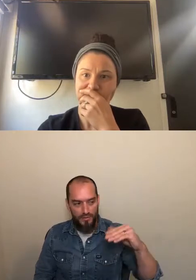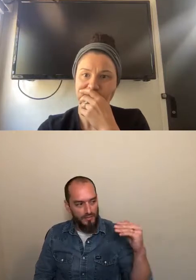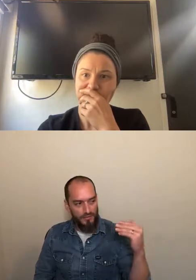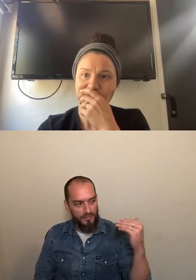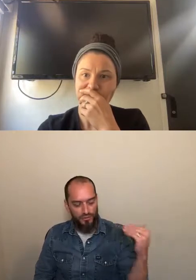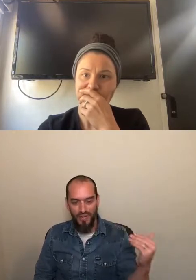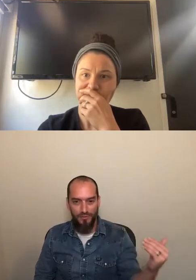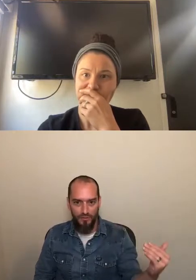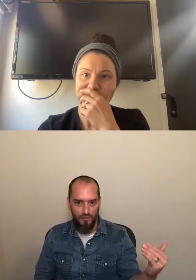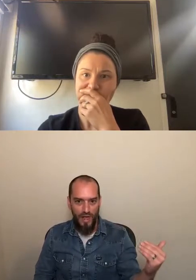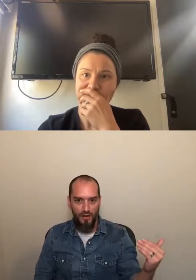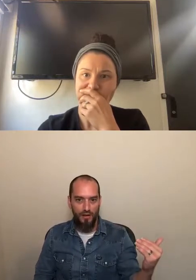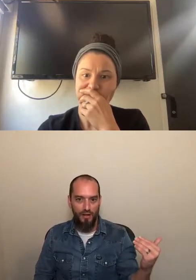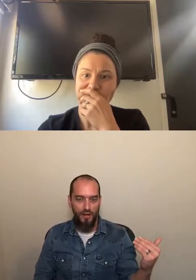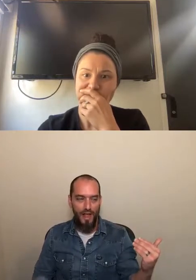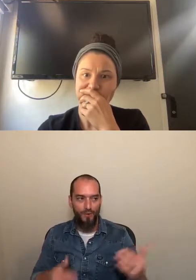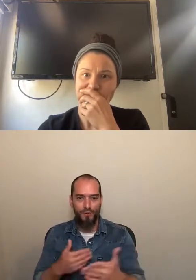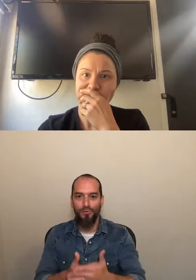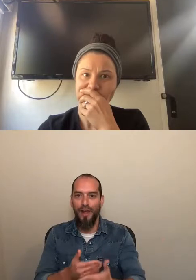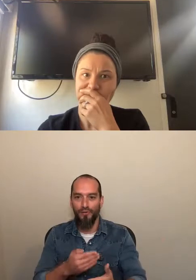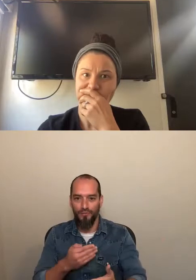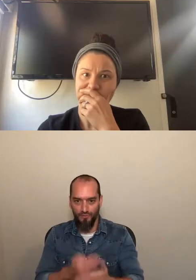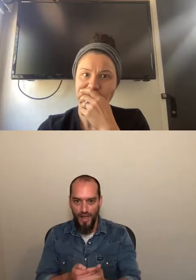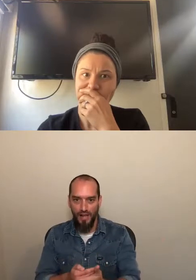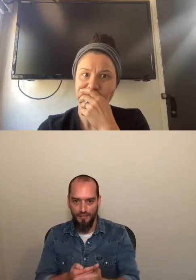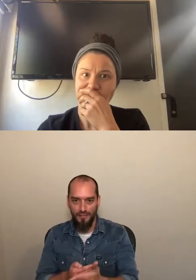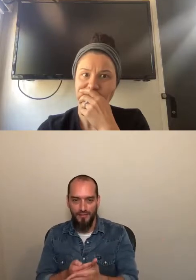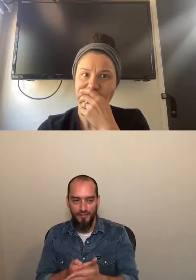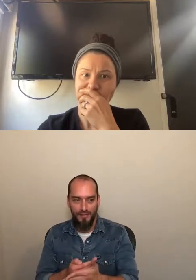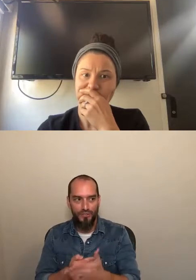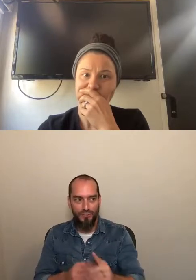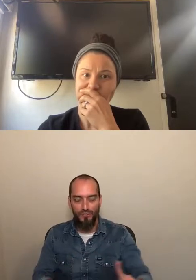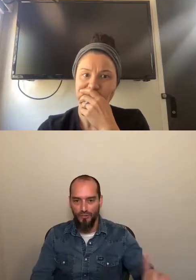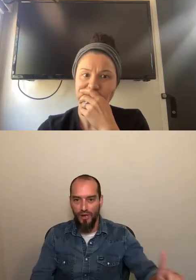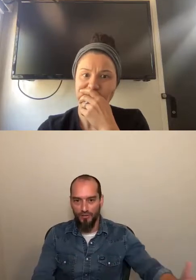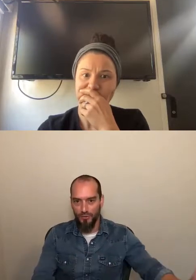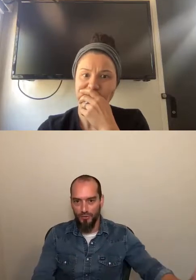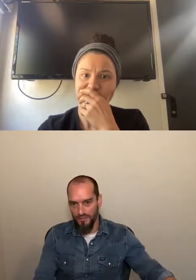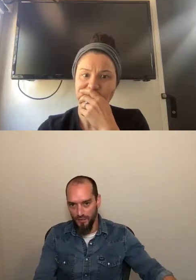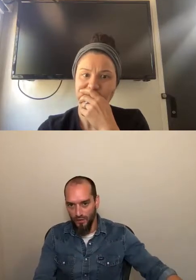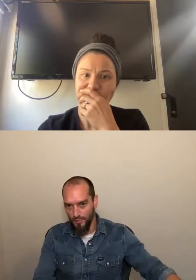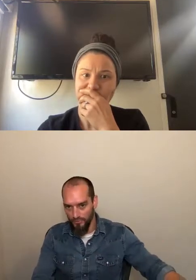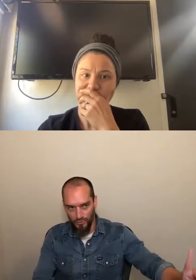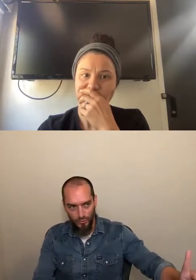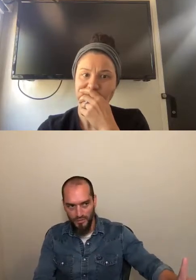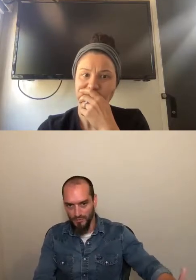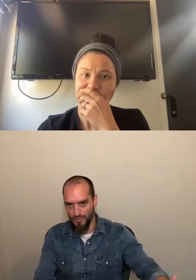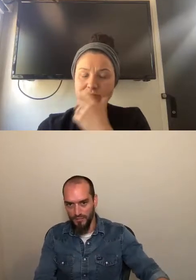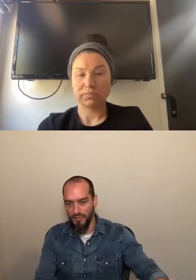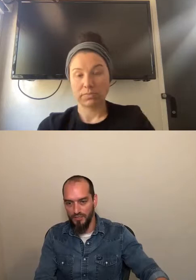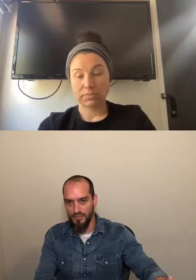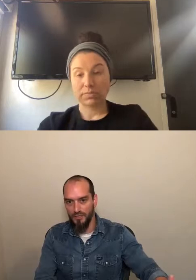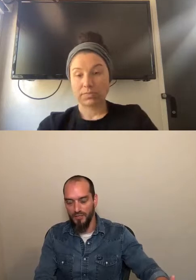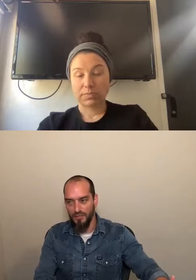And I'm thinking to myself, shame on you. How are you proud of the fact that you still don't know how to assess a home after 20